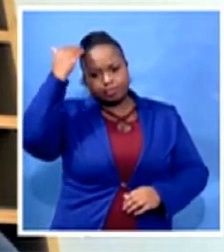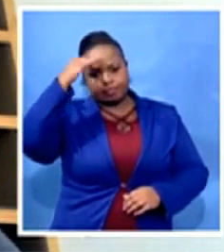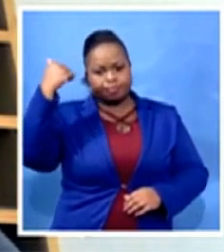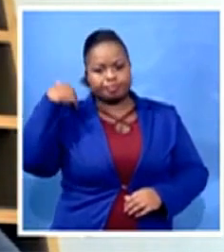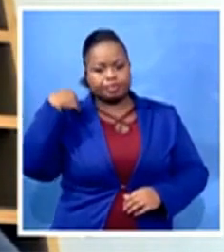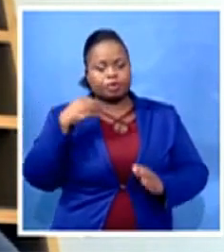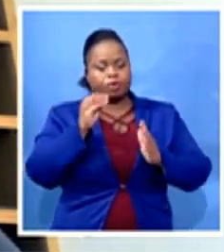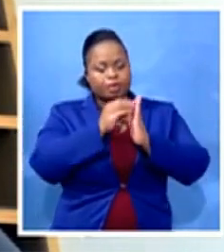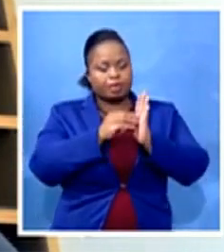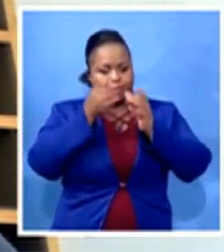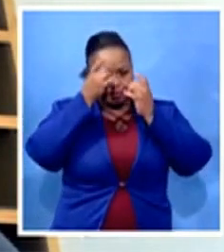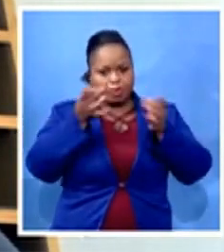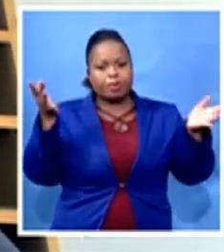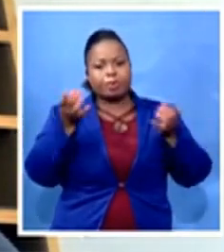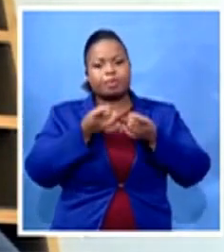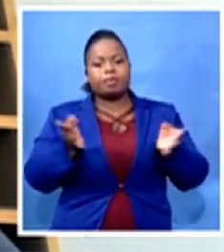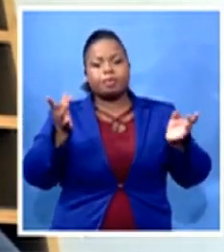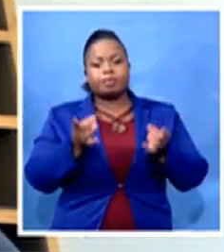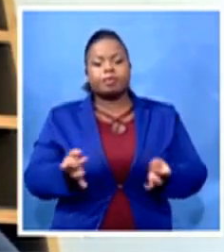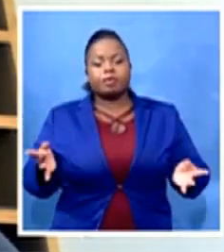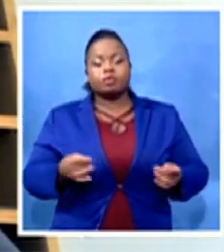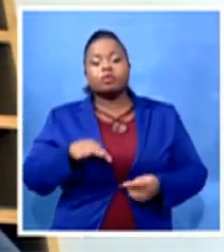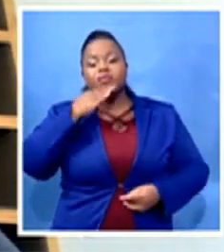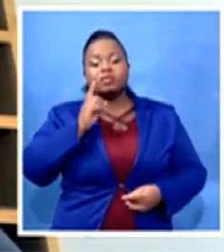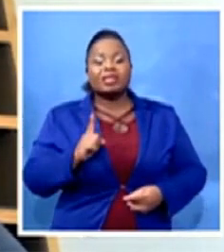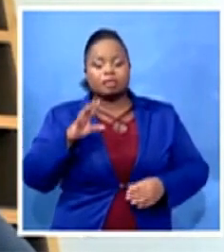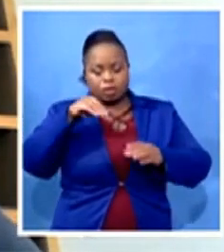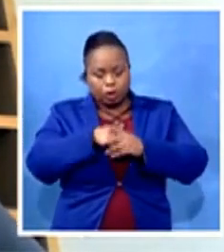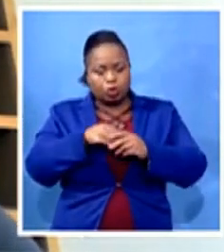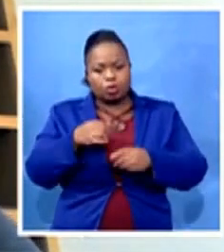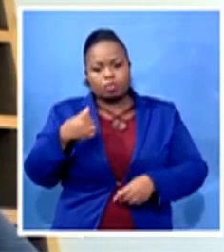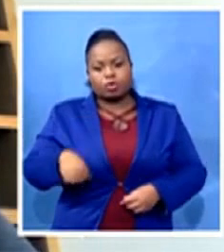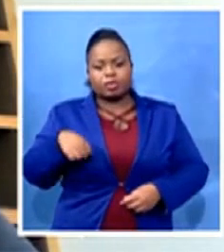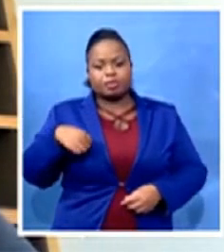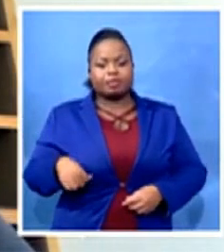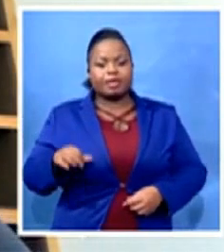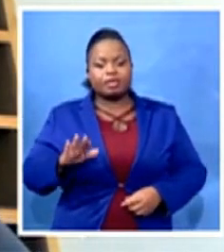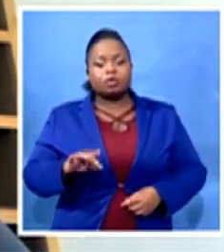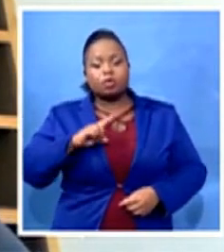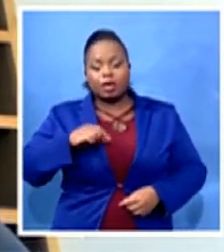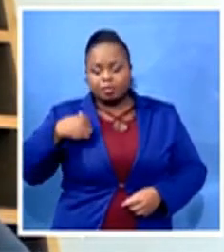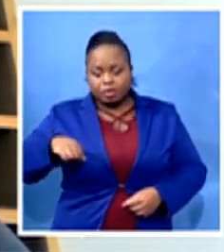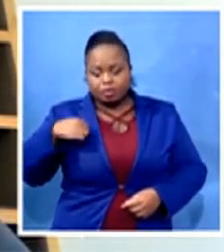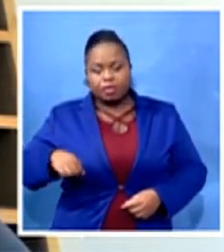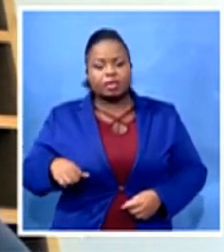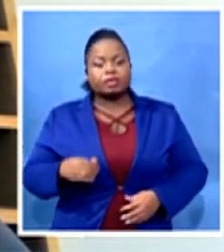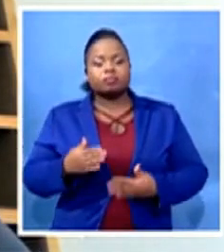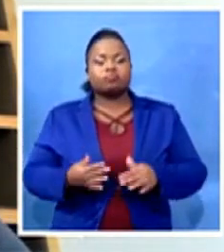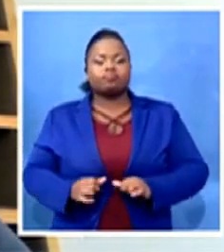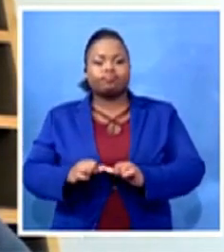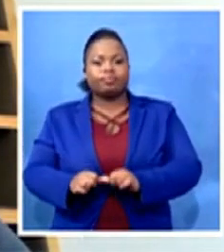Municipalities and municipal entities are expected to read their meters. In Johannesburg, we have